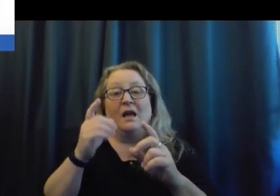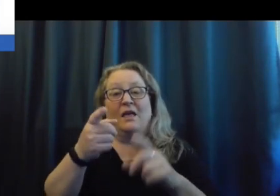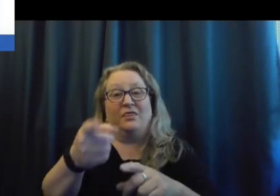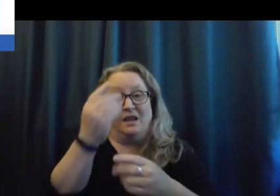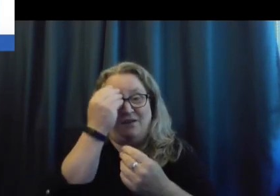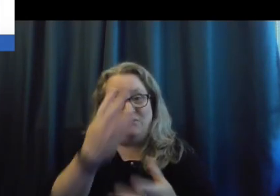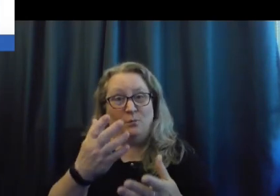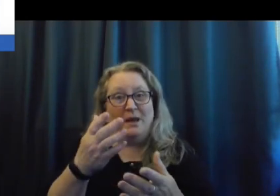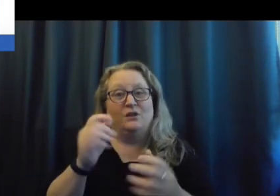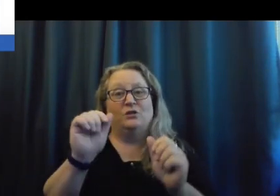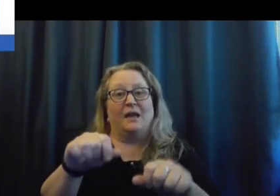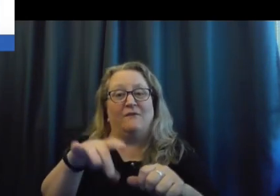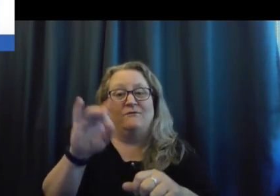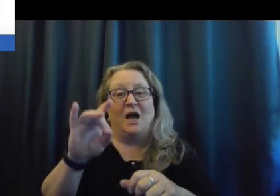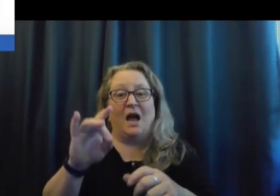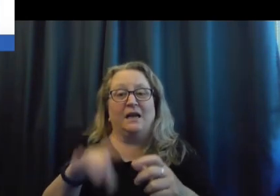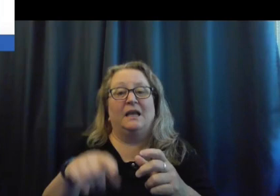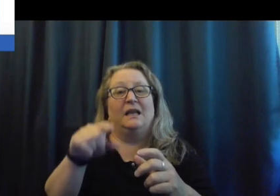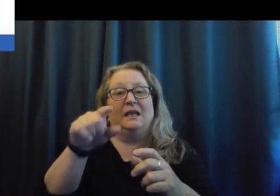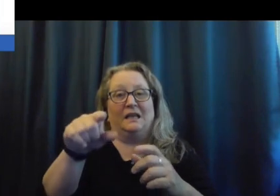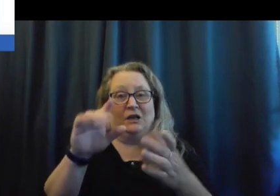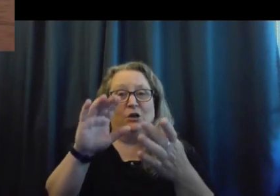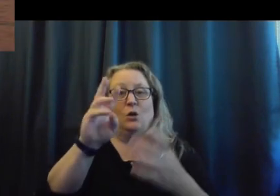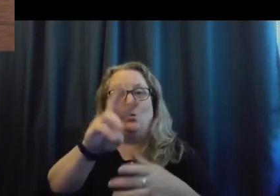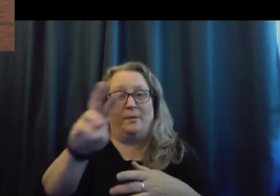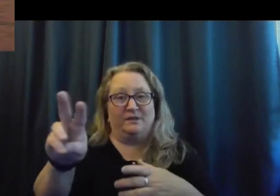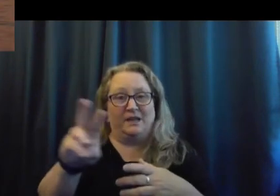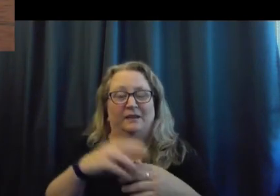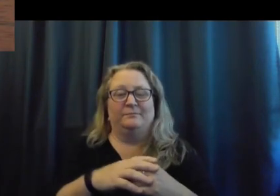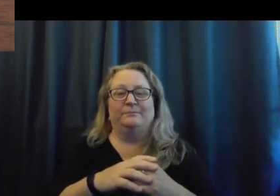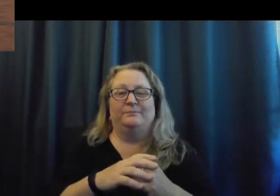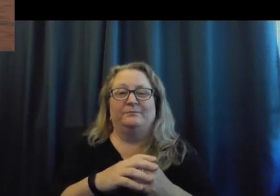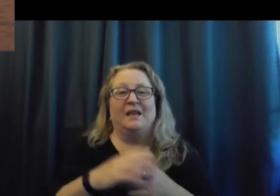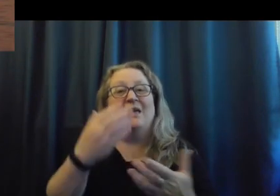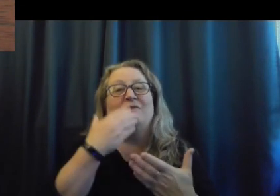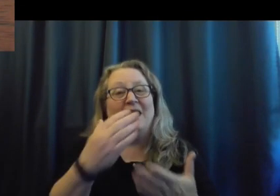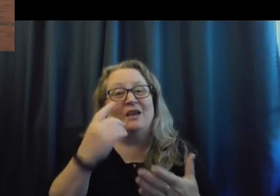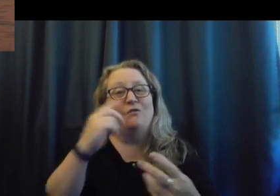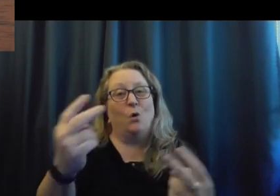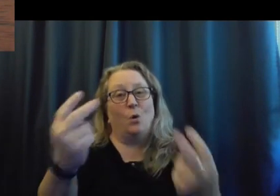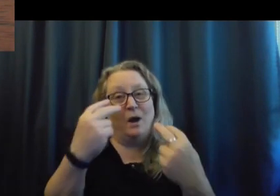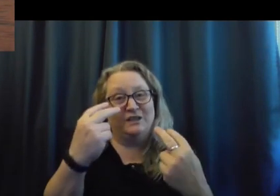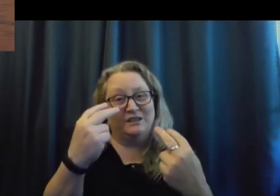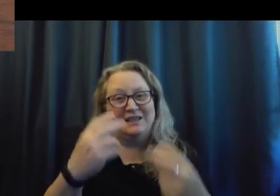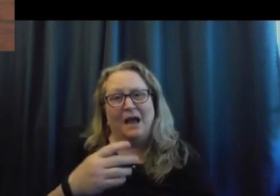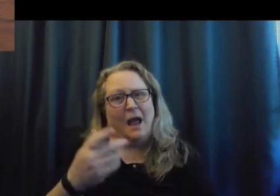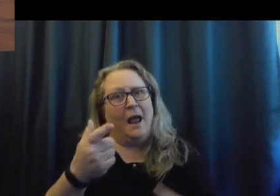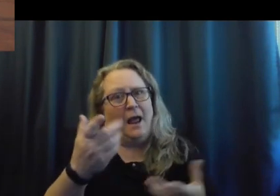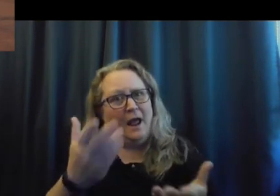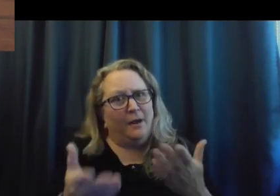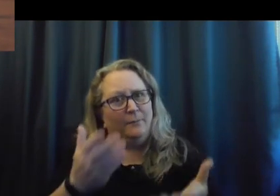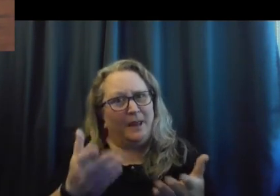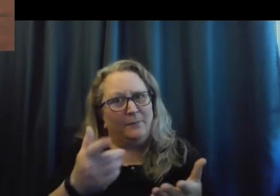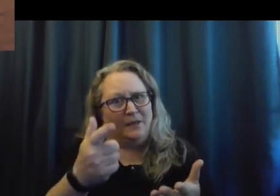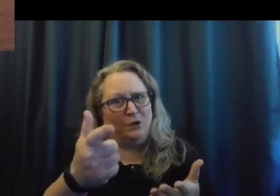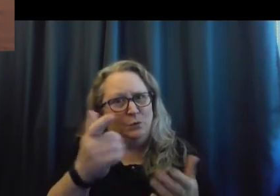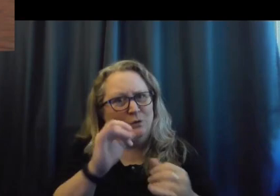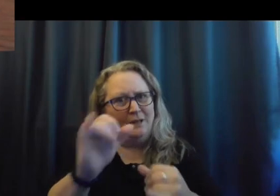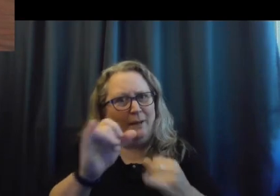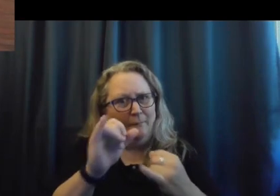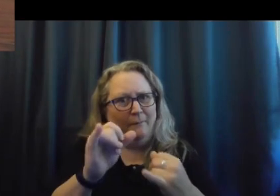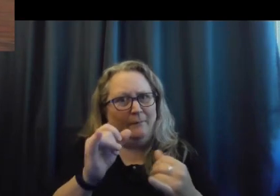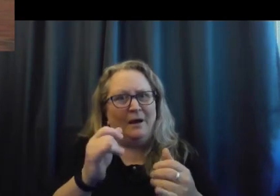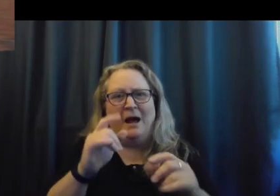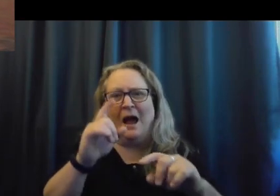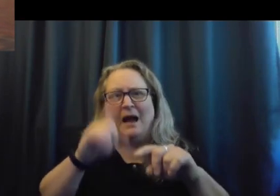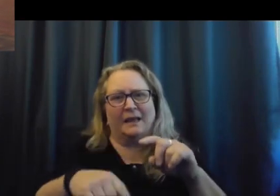on the Celebration of Excellence website. So thanks for tuning in. And I don't know about you, but I can't wait to see you all